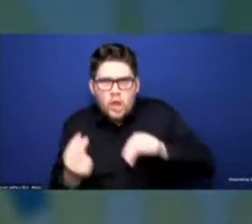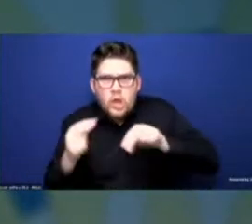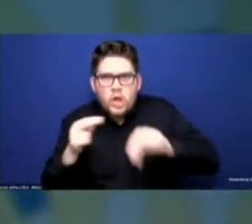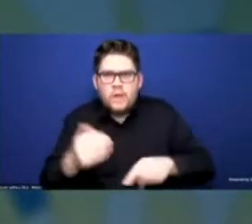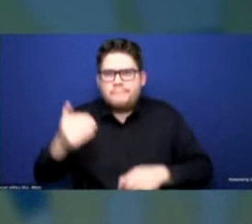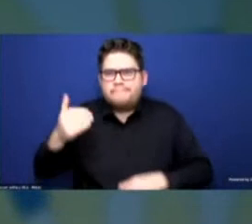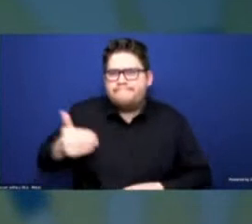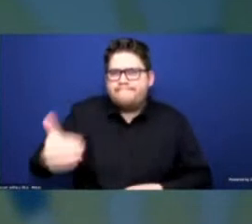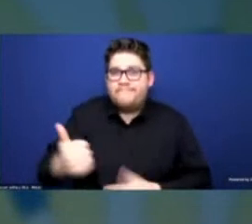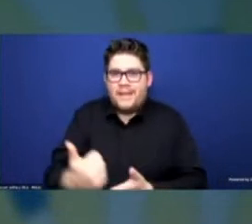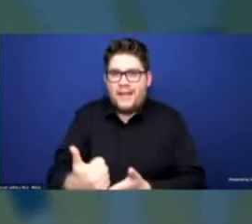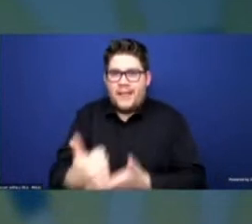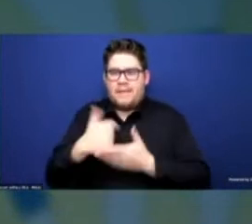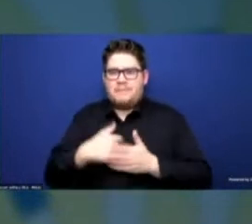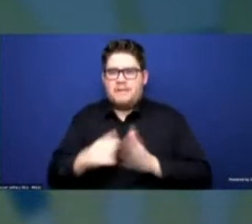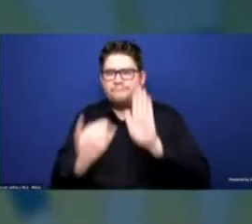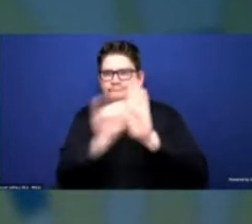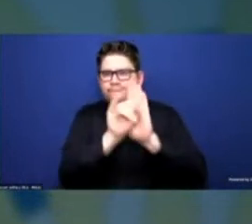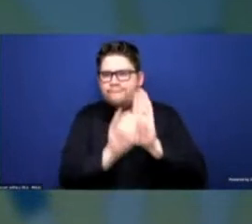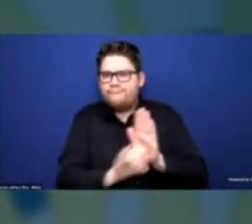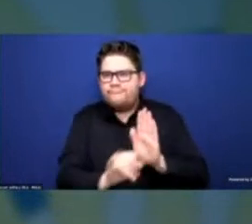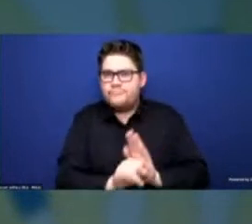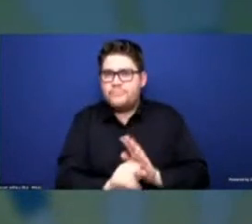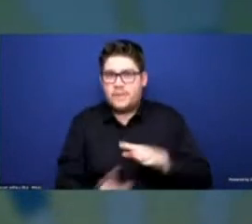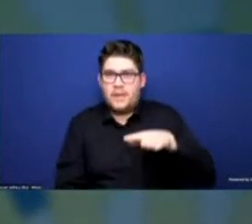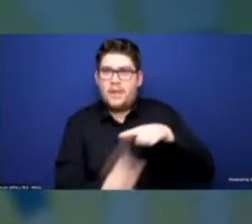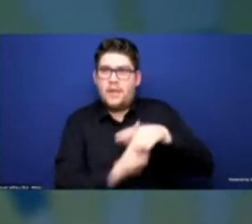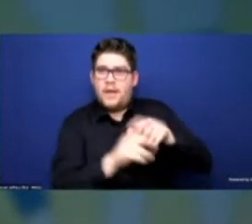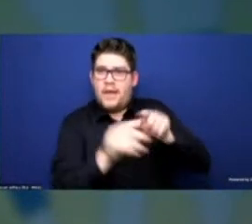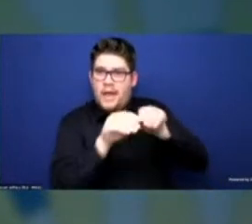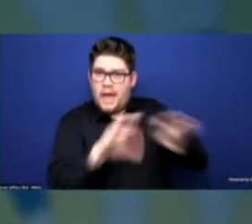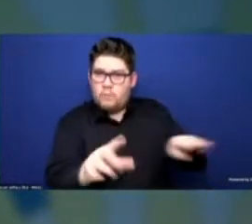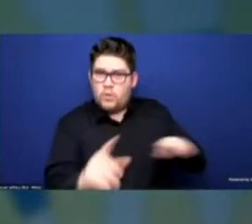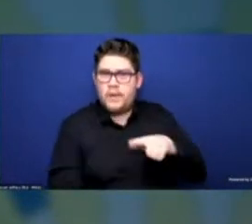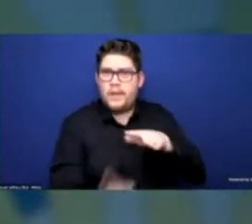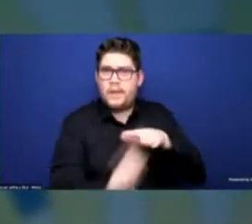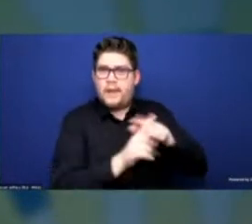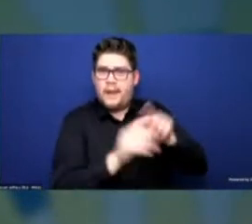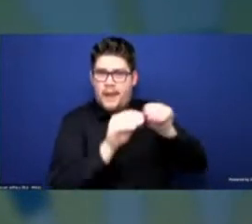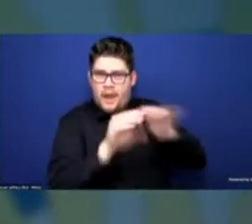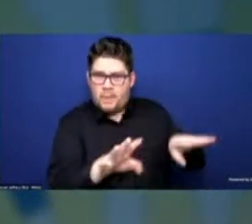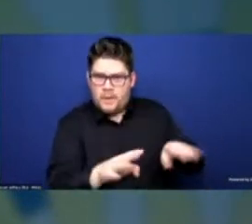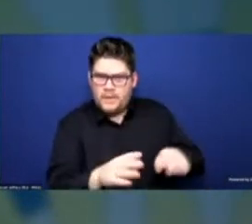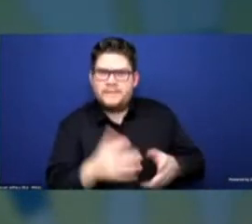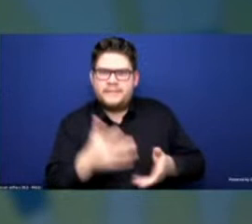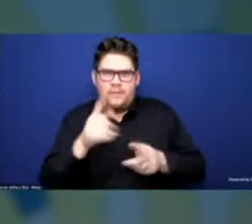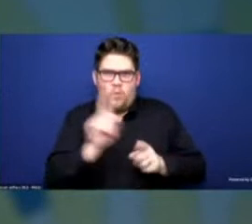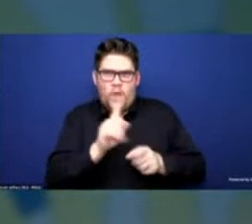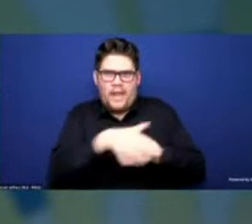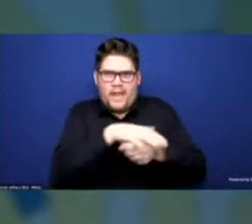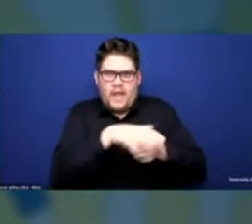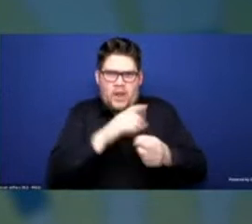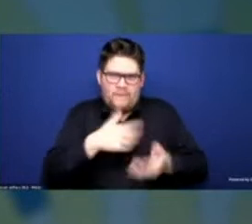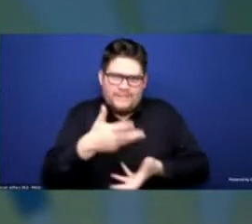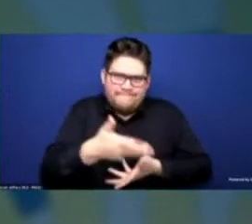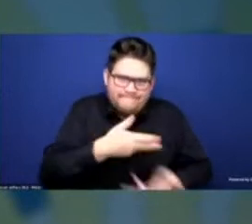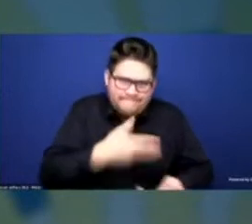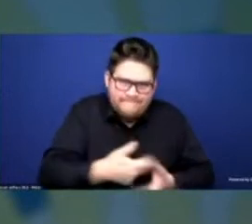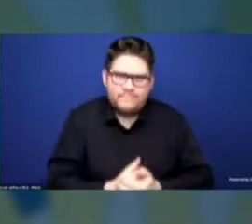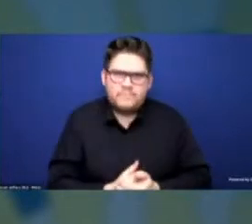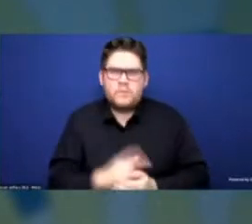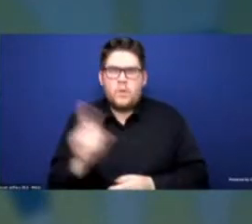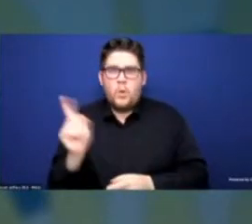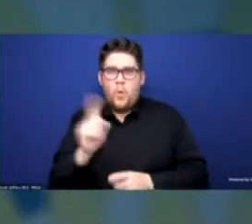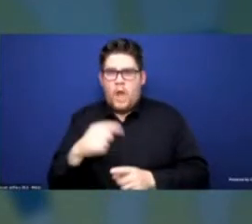know transmission is happening in communities, but also our immunization and outbreak response programs. So this one shows